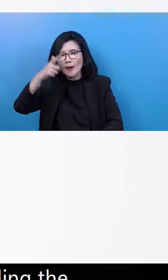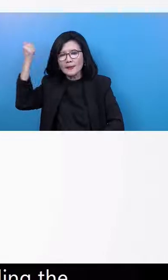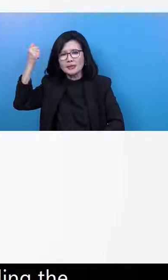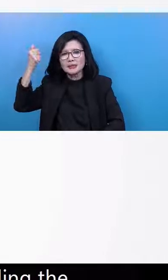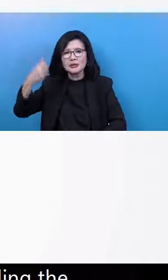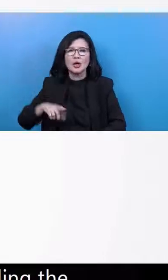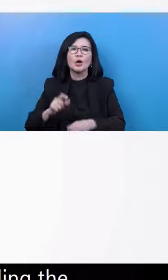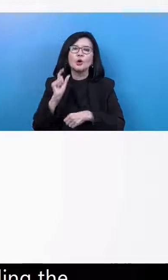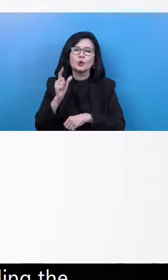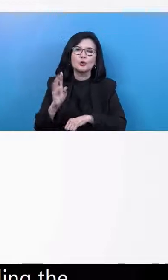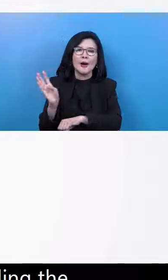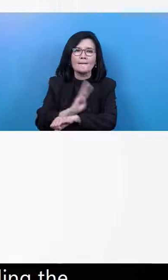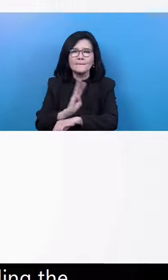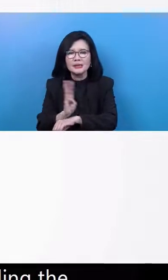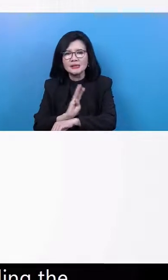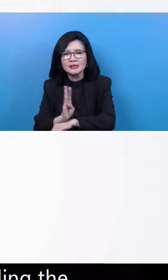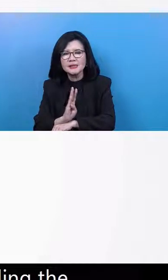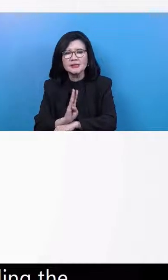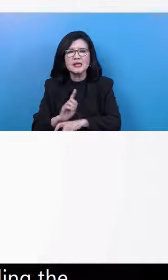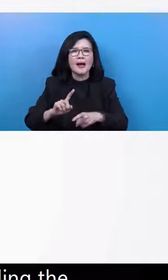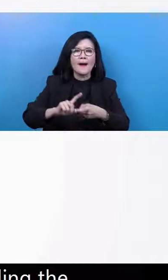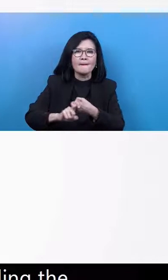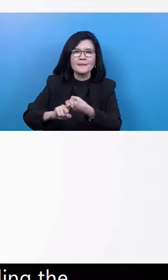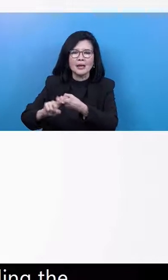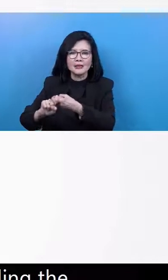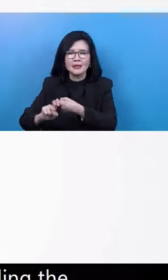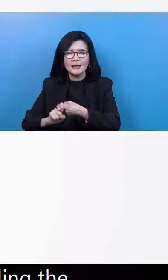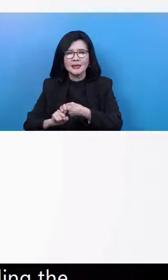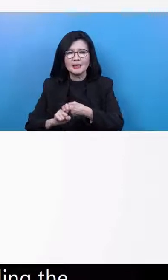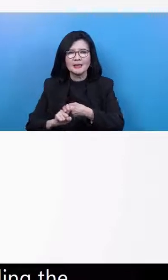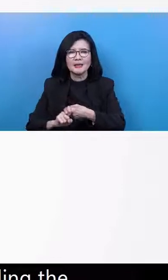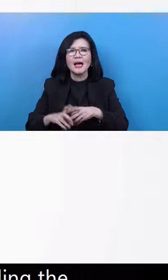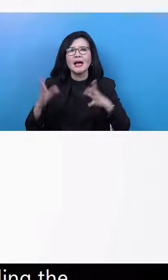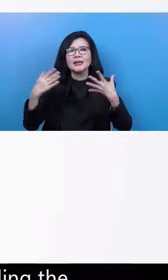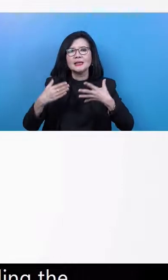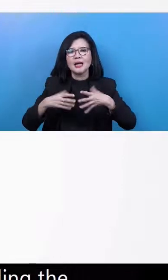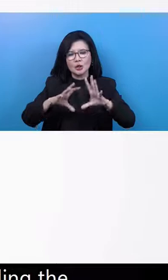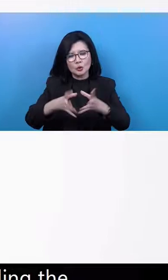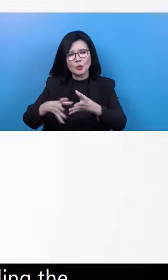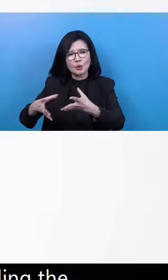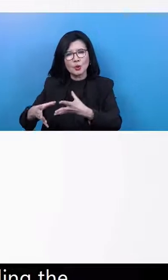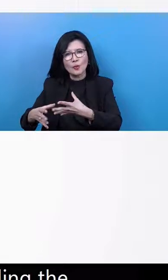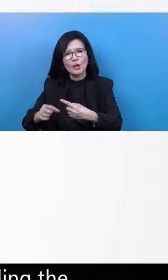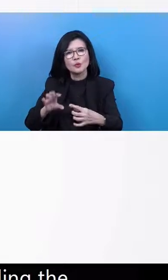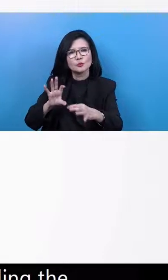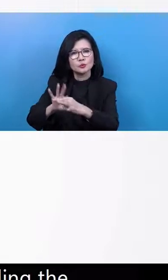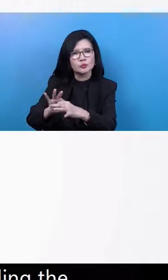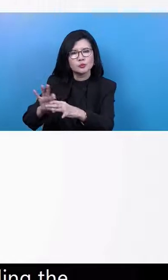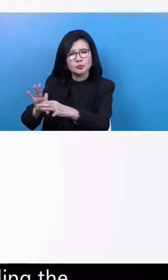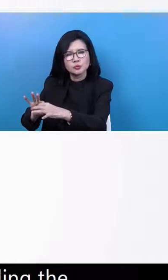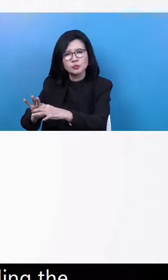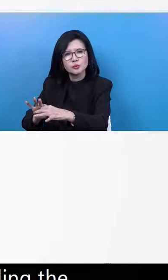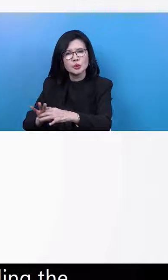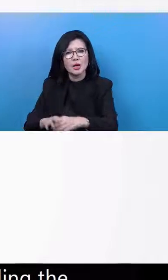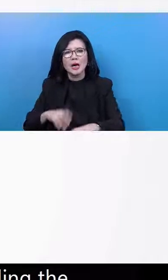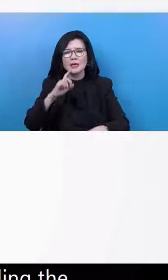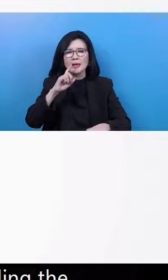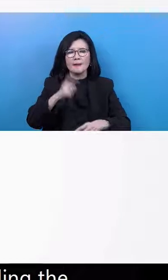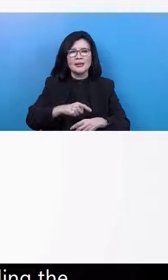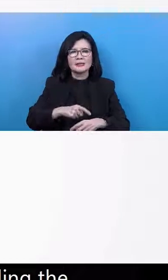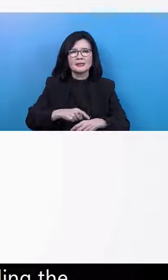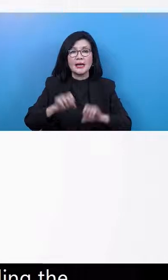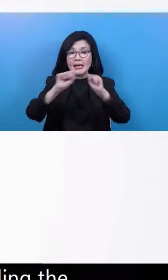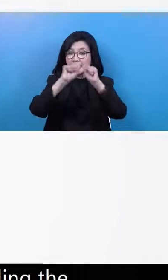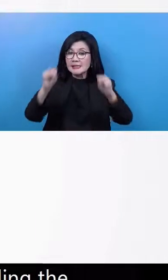partners, and all the entities that are associated with ASEAN. This is in order for us to ensure that the framework took into account